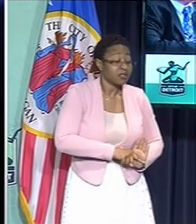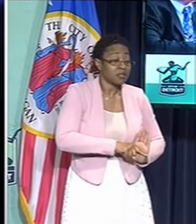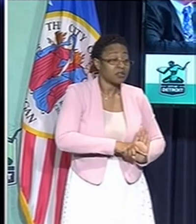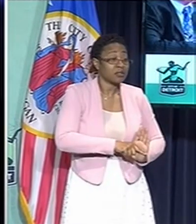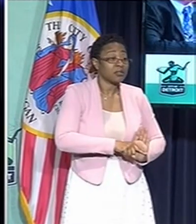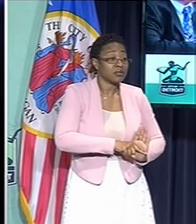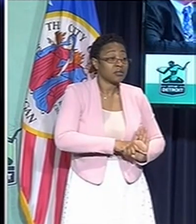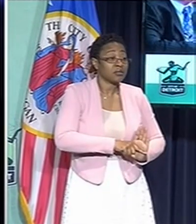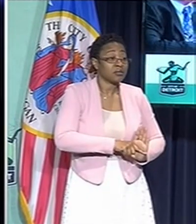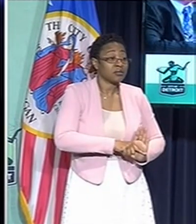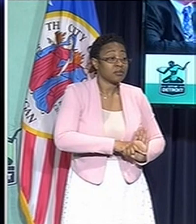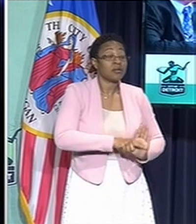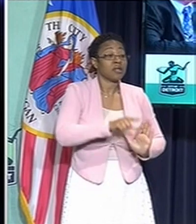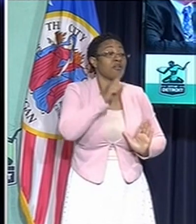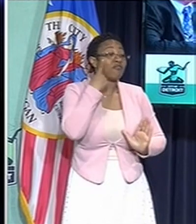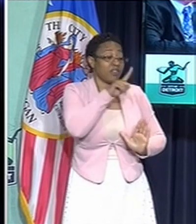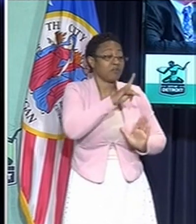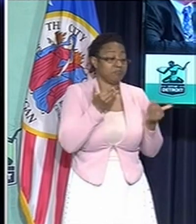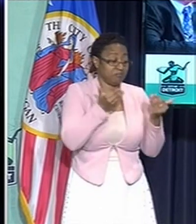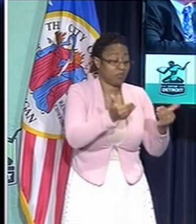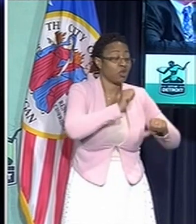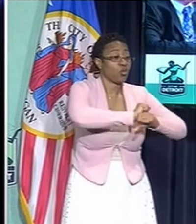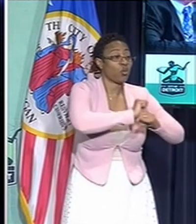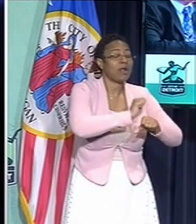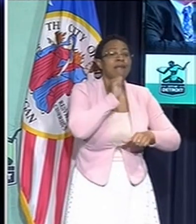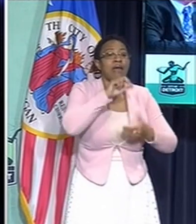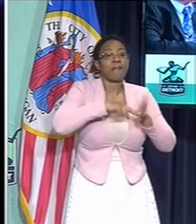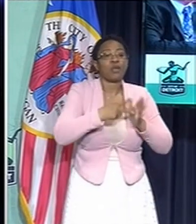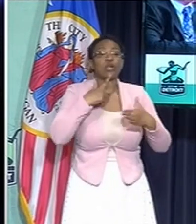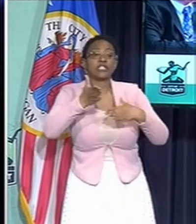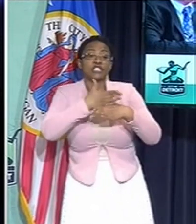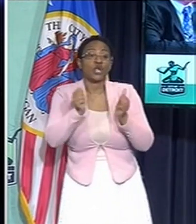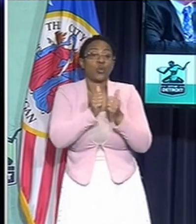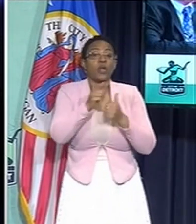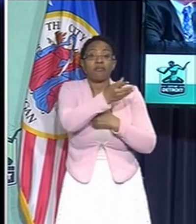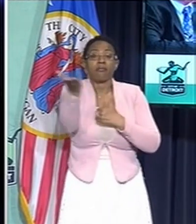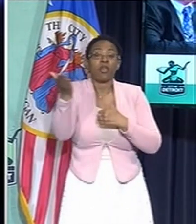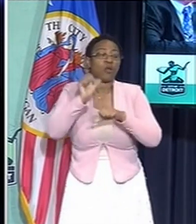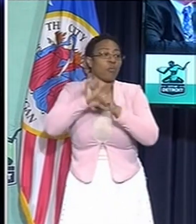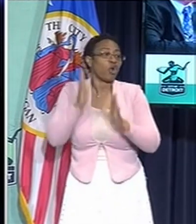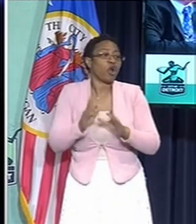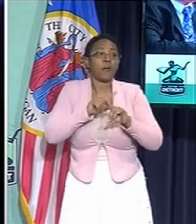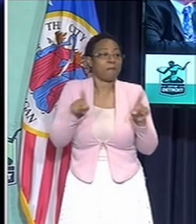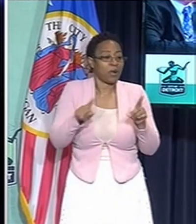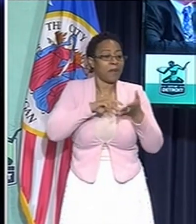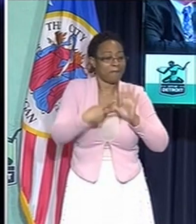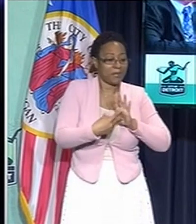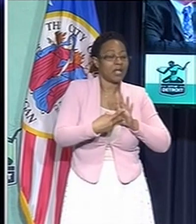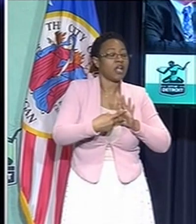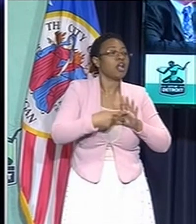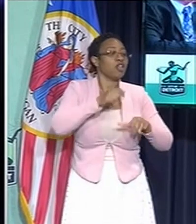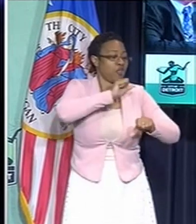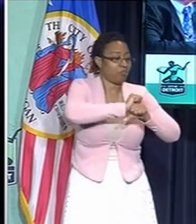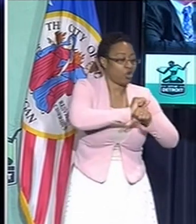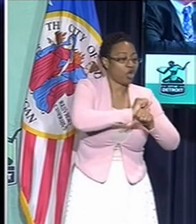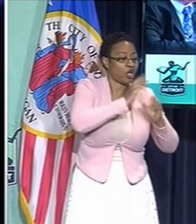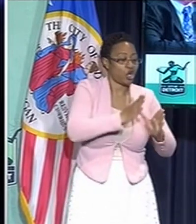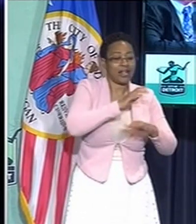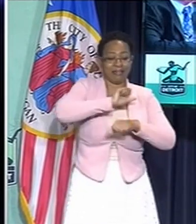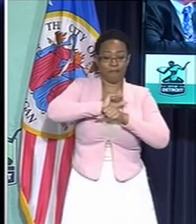with a negative test result. So it doesn't mean that we share the result with the employer, but it means that the employee themselves are